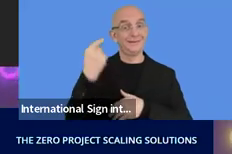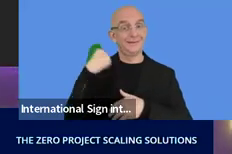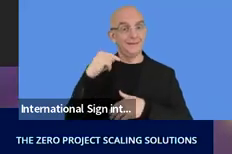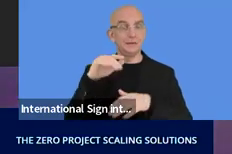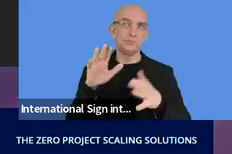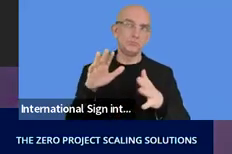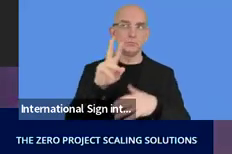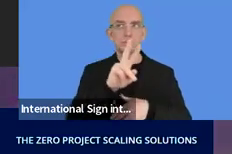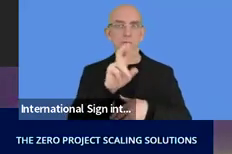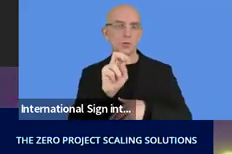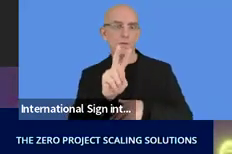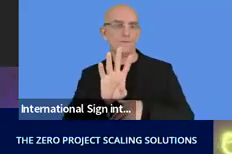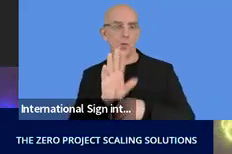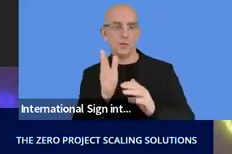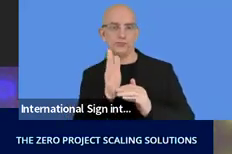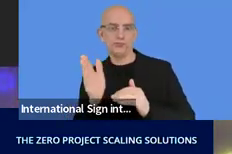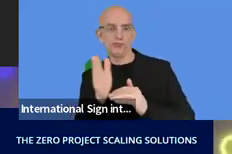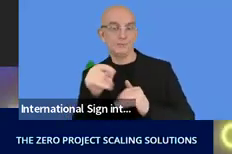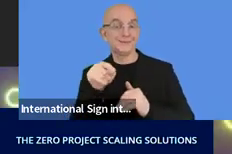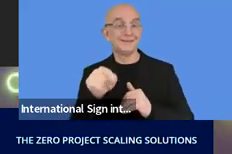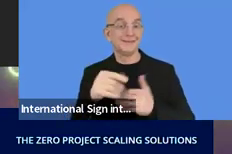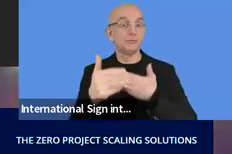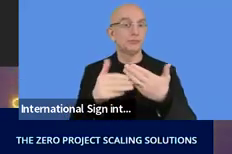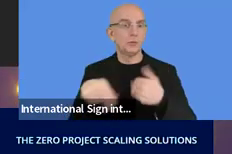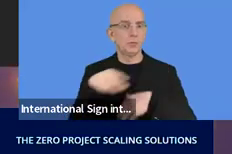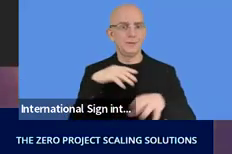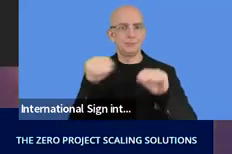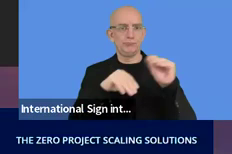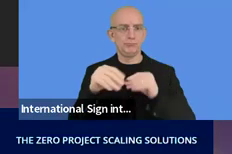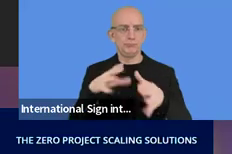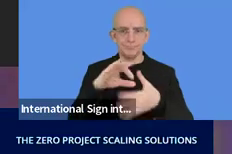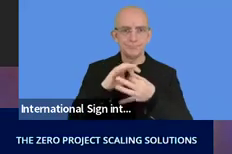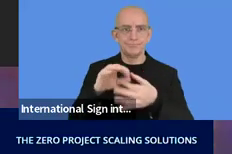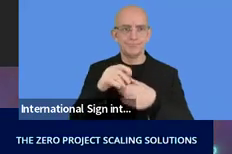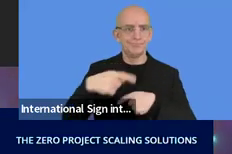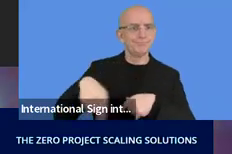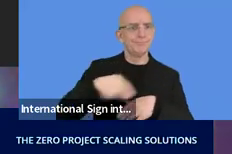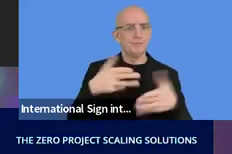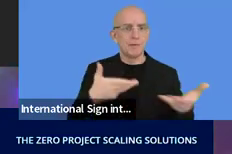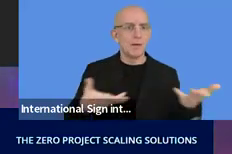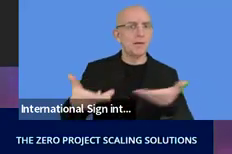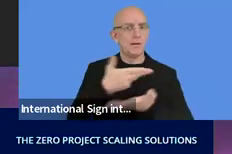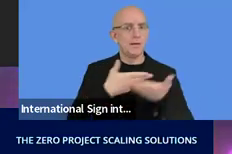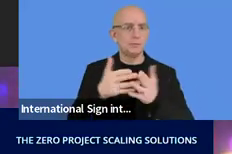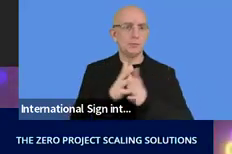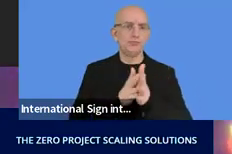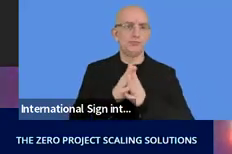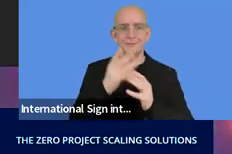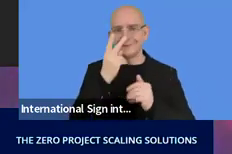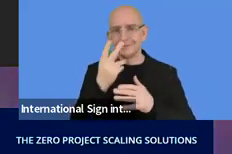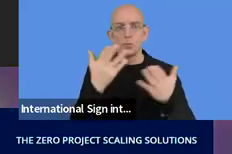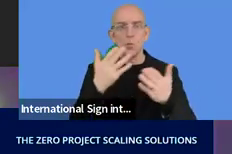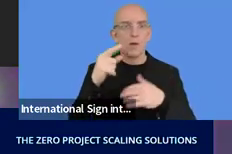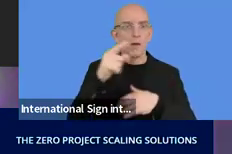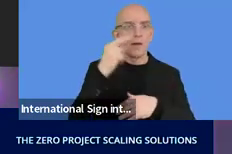seeing what new initiatives are out there and how we can work with them to bring their knowledge, their experience, their insights to